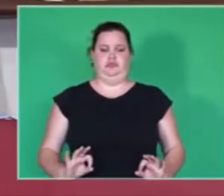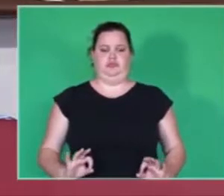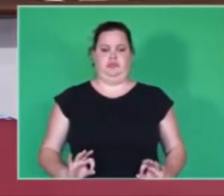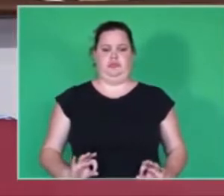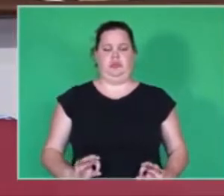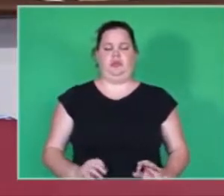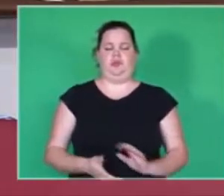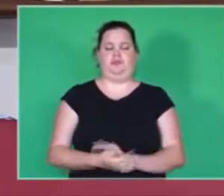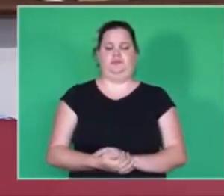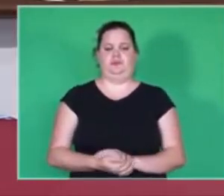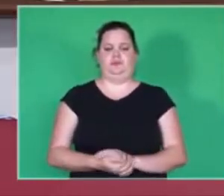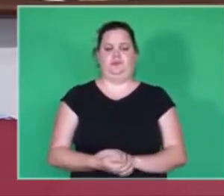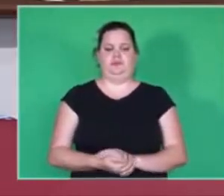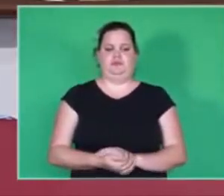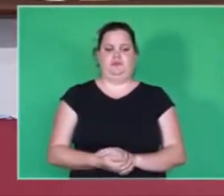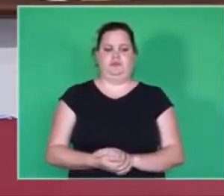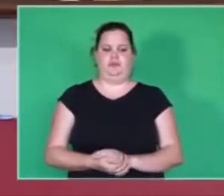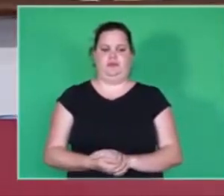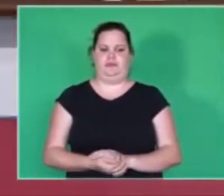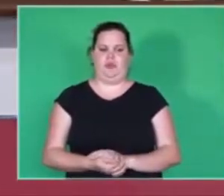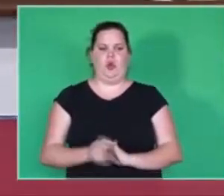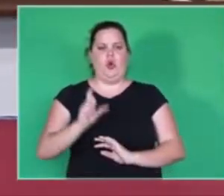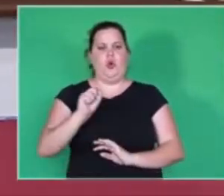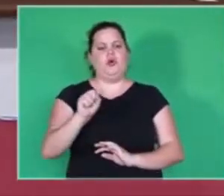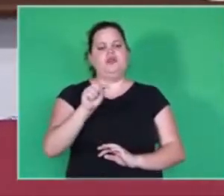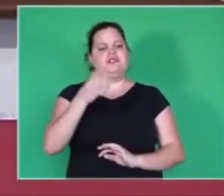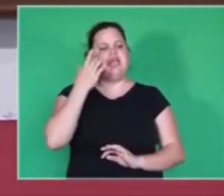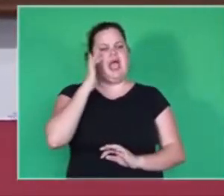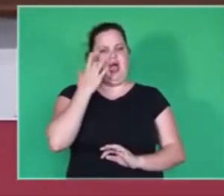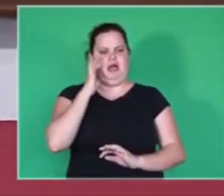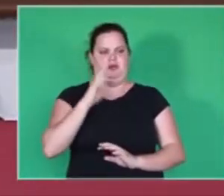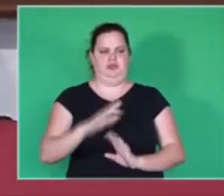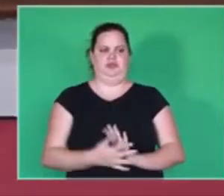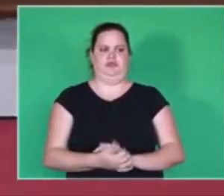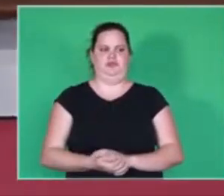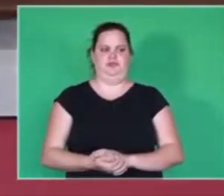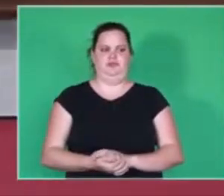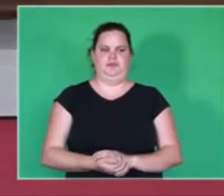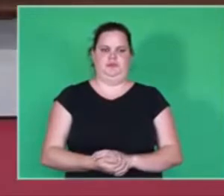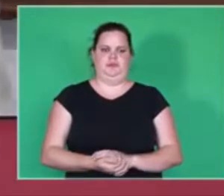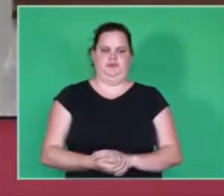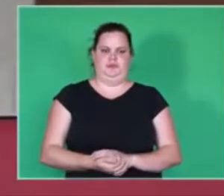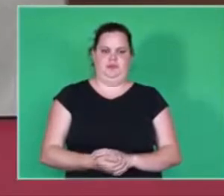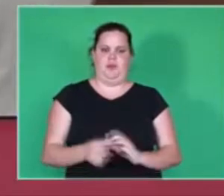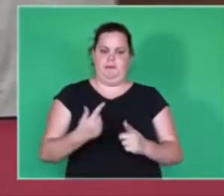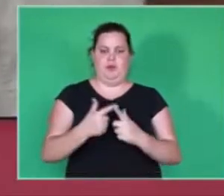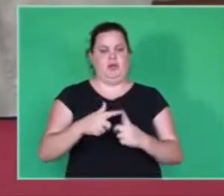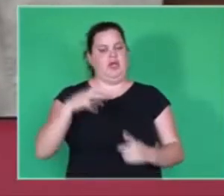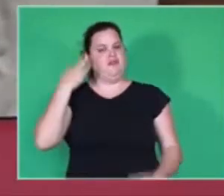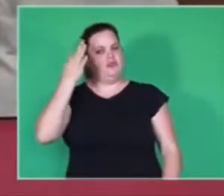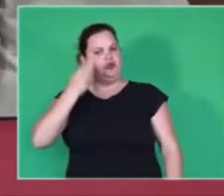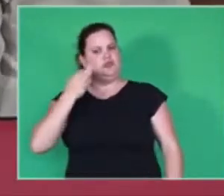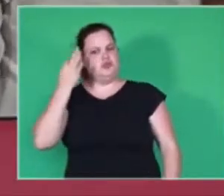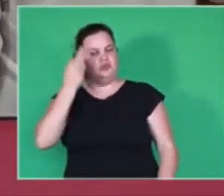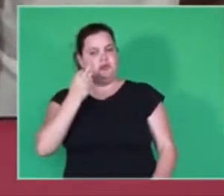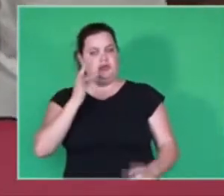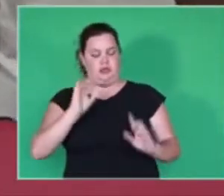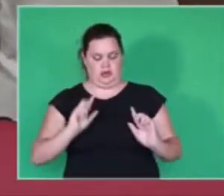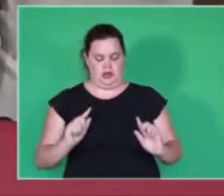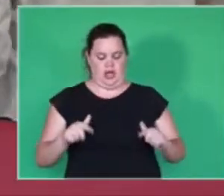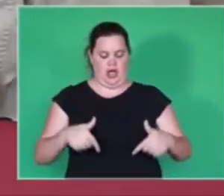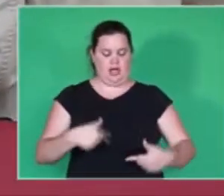So what do you think about this? Philosophy manifests itself